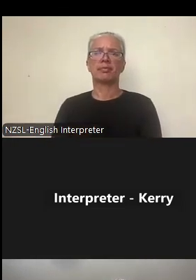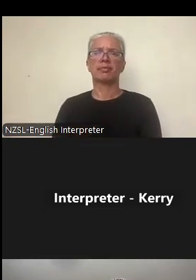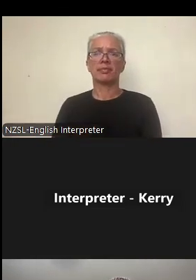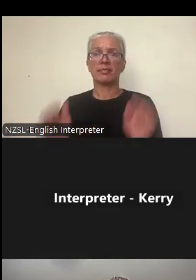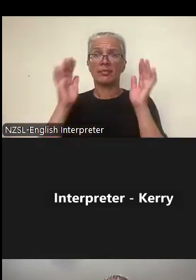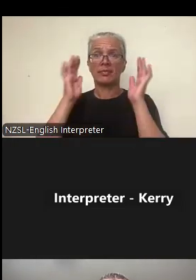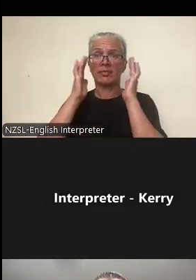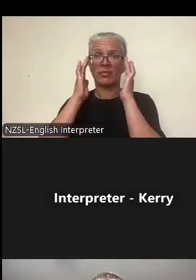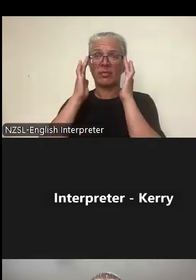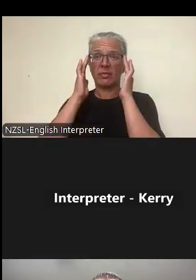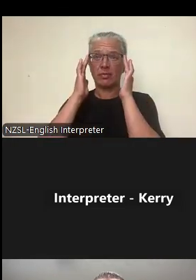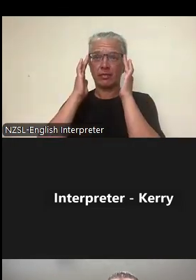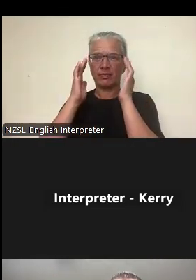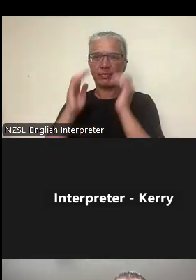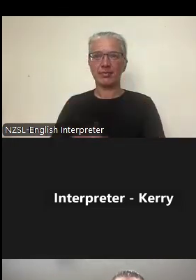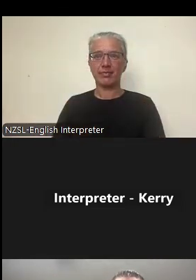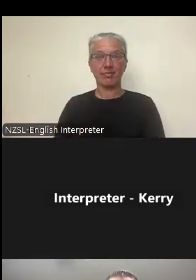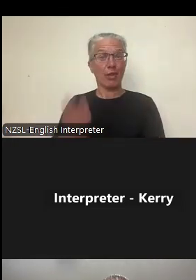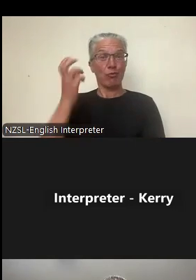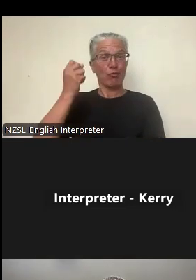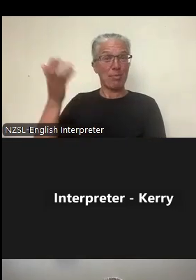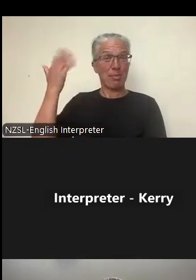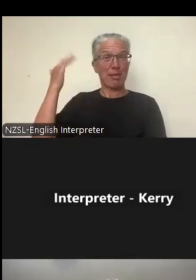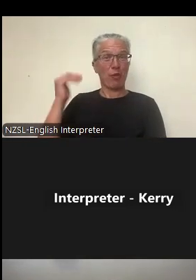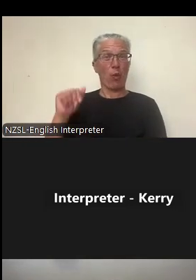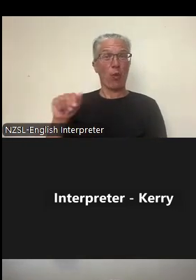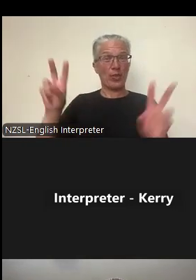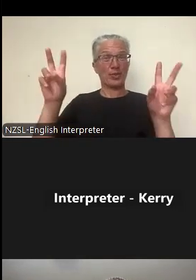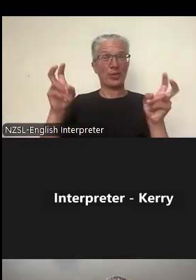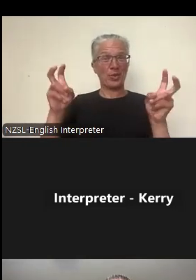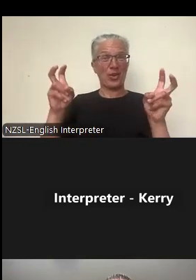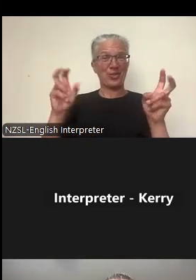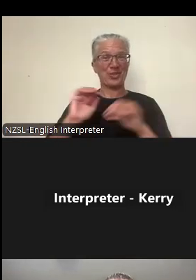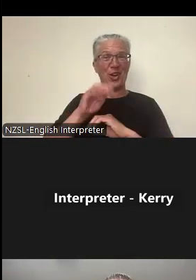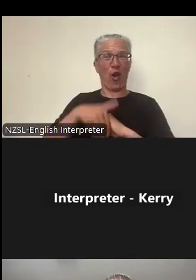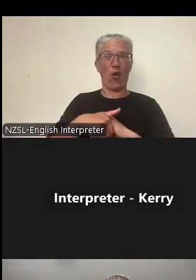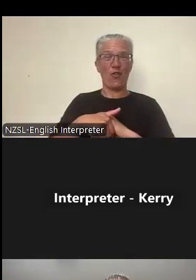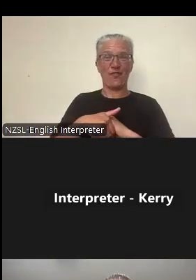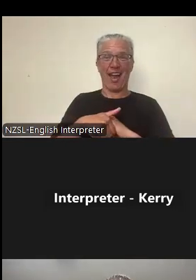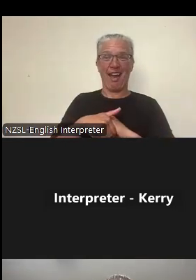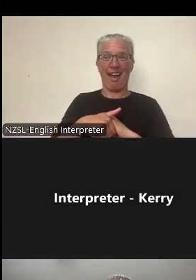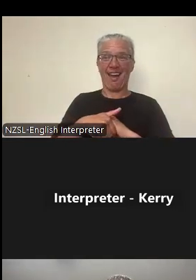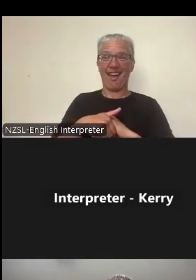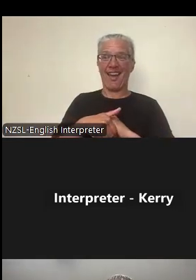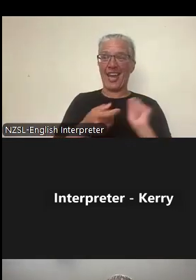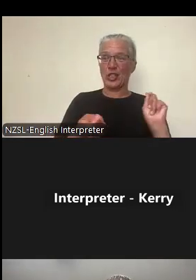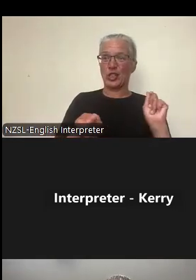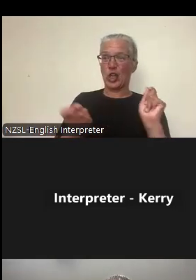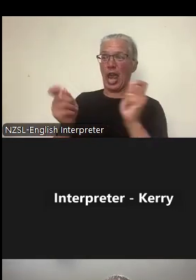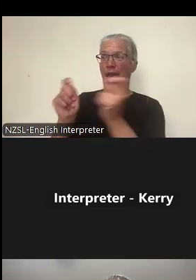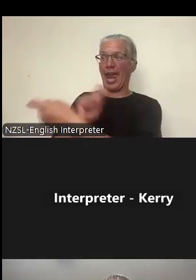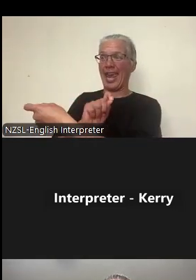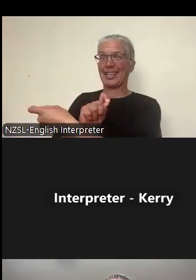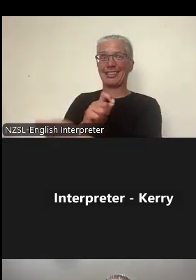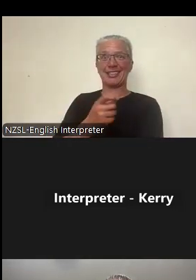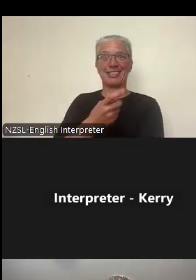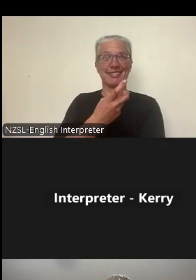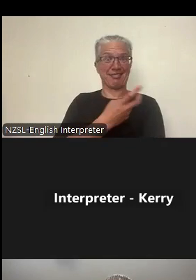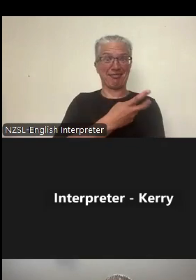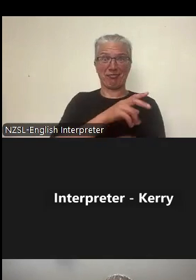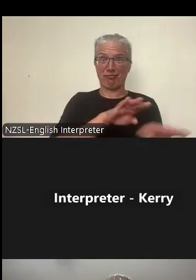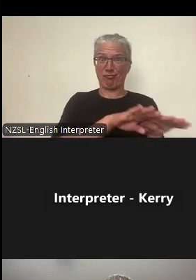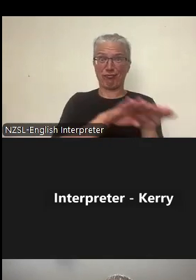Remember this, that's the quote at the start about the change is constant. How you lead and